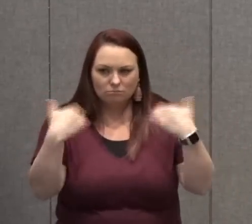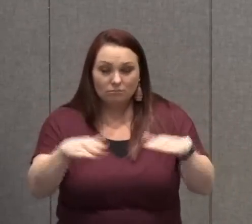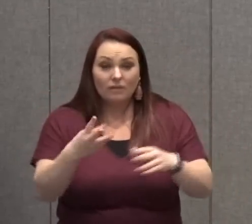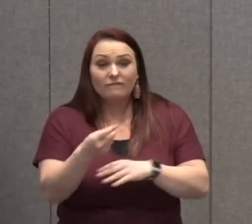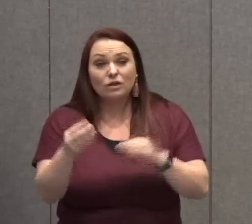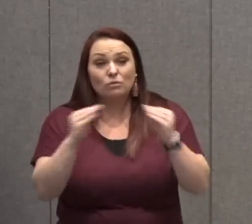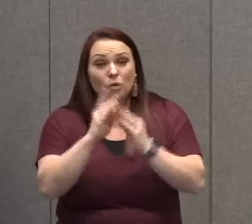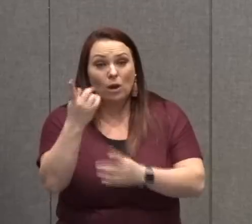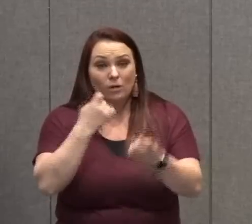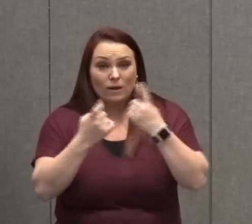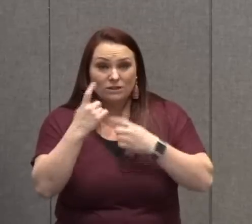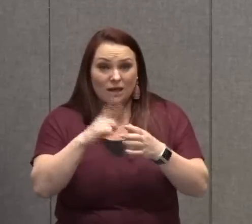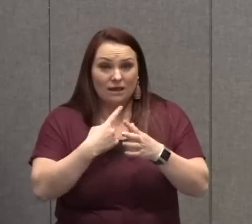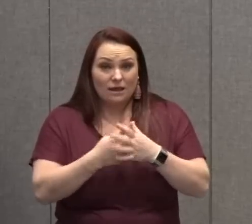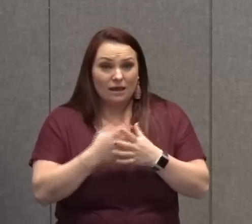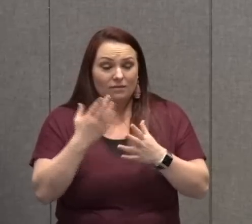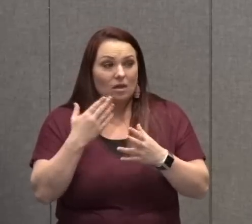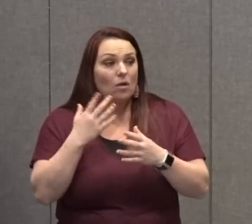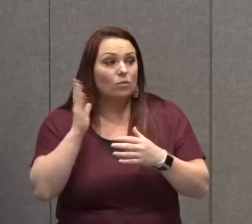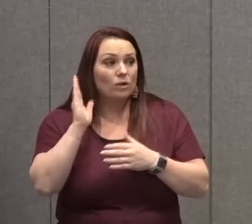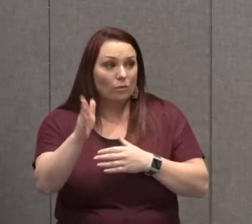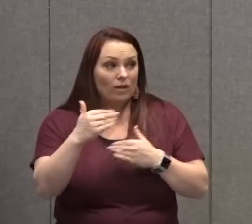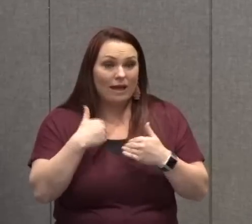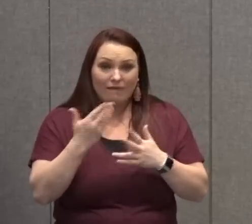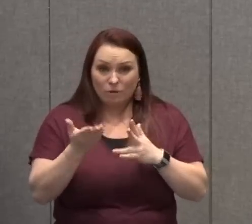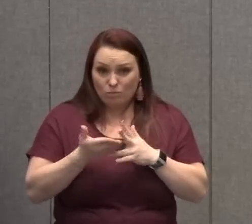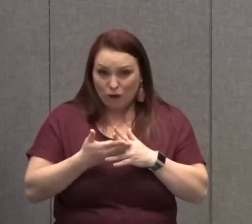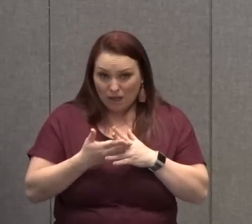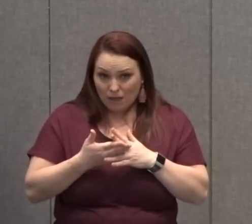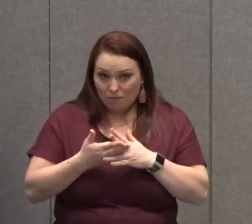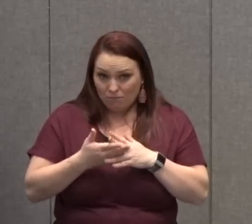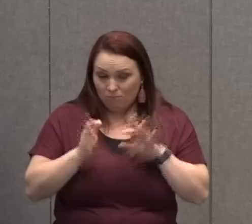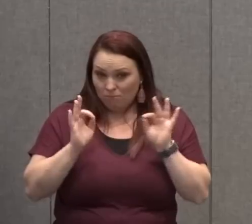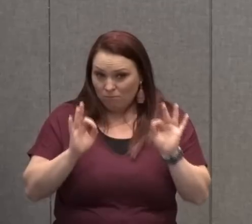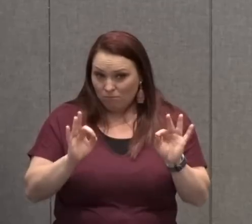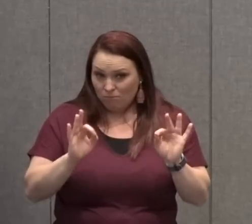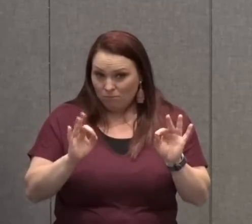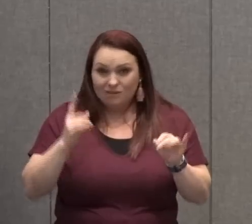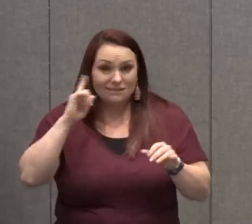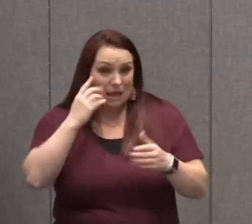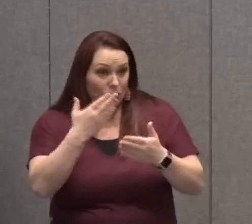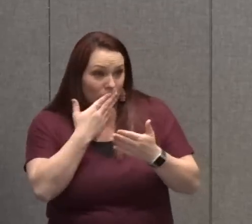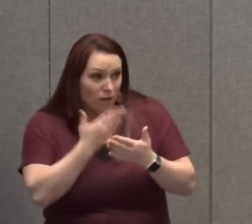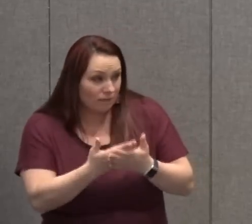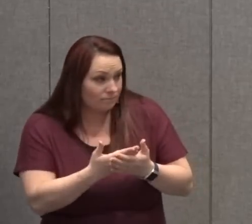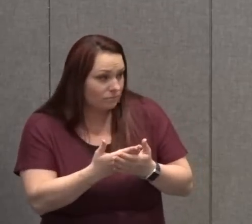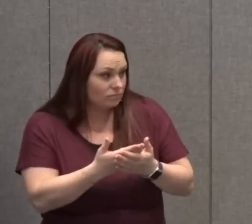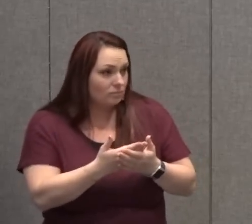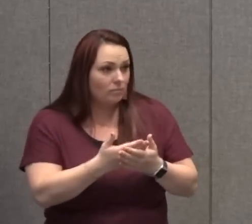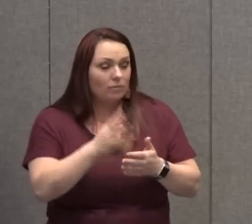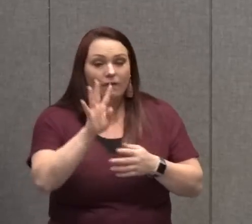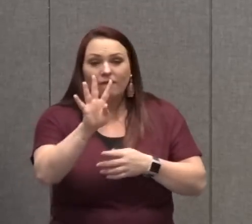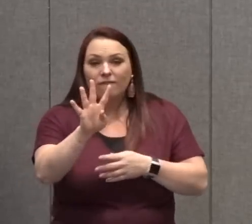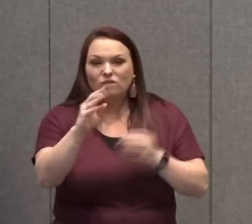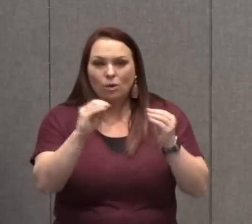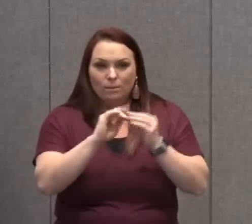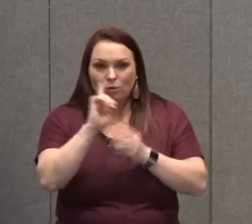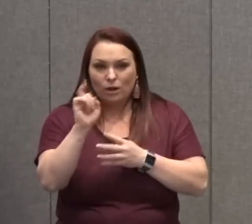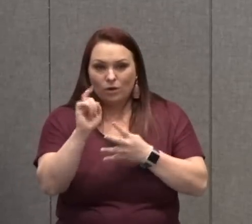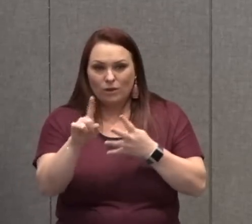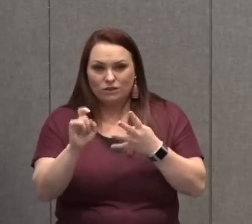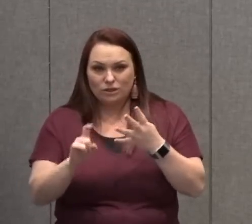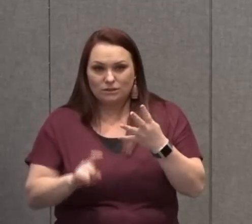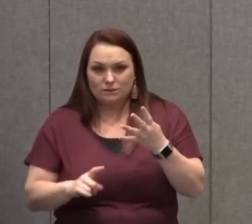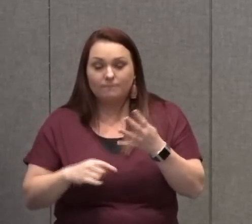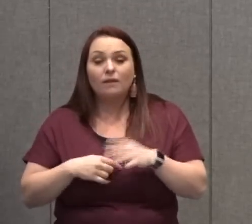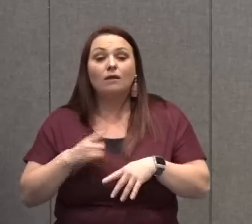couple more questions and then take a break how's that sound that sounds good sounds perfect okay how about four questions okay so let's go